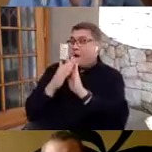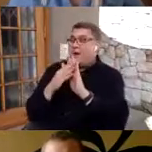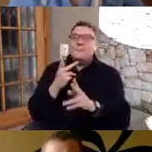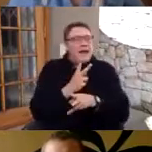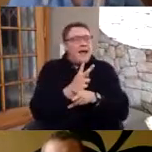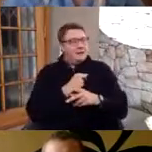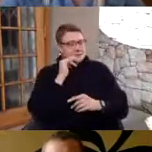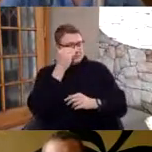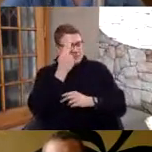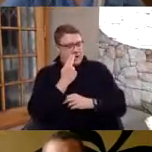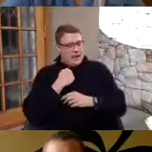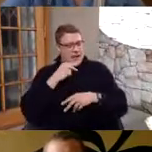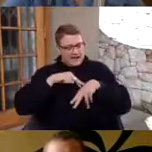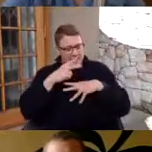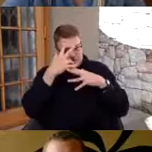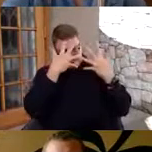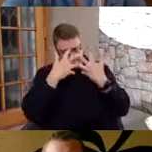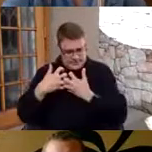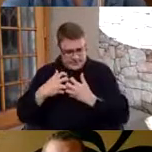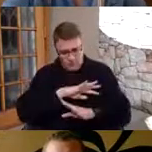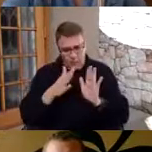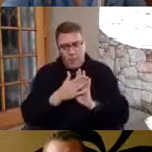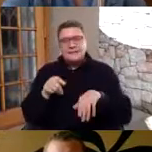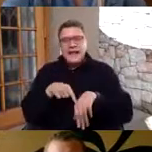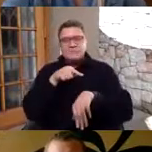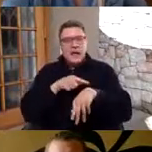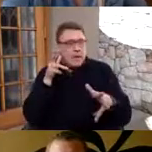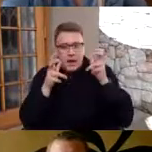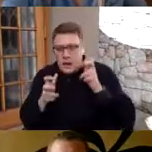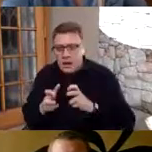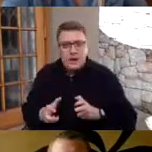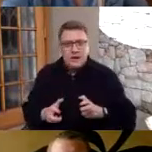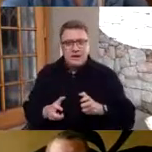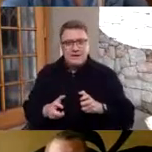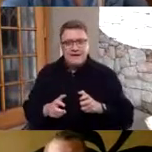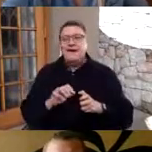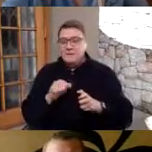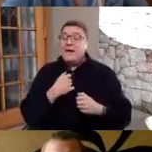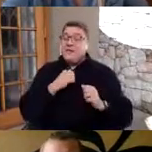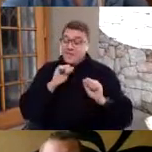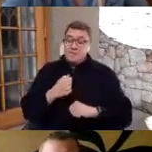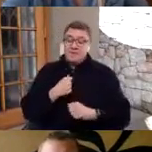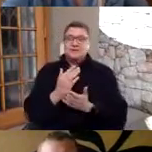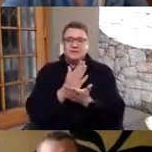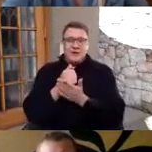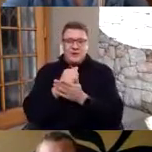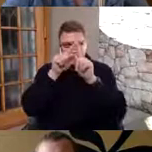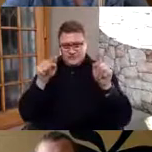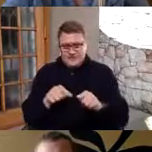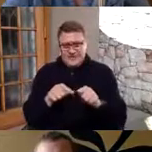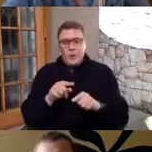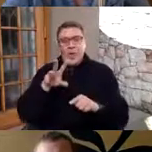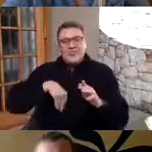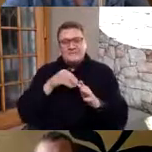need to decipher everything all at once. But yeah, thanks for allowing me to share your screen or to steal your